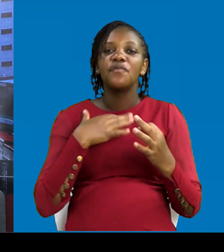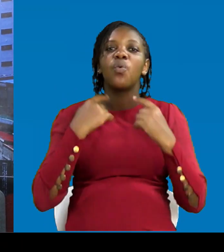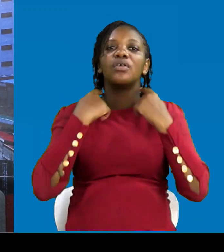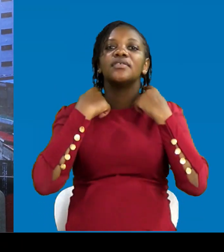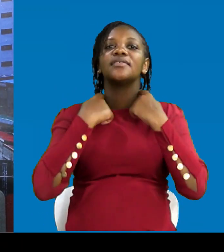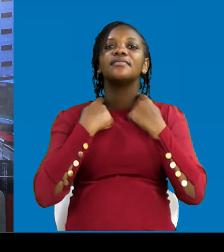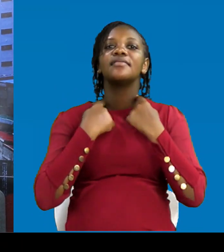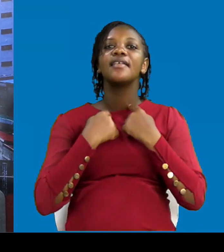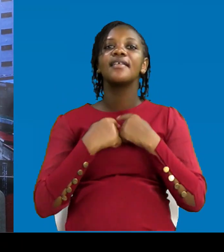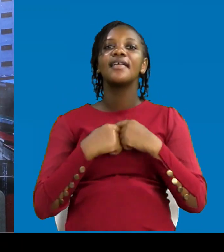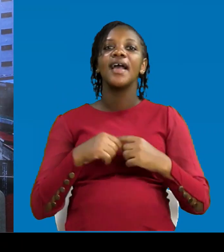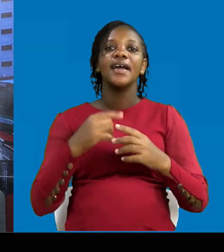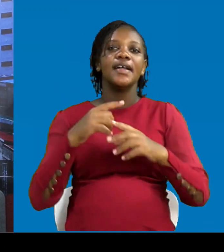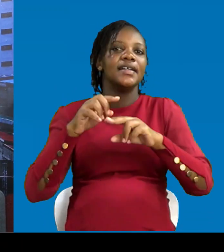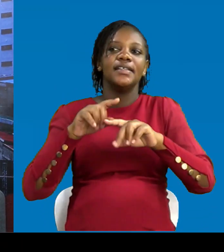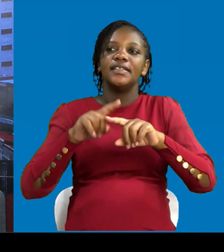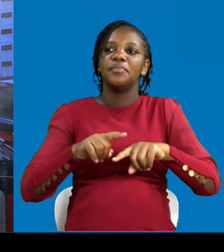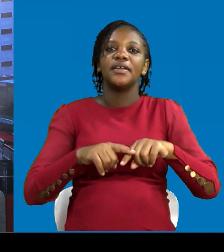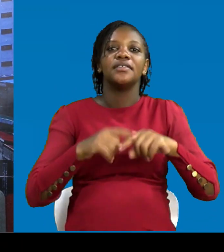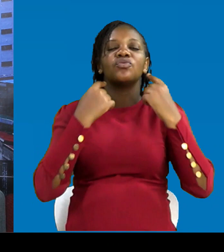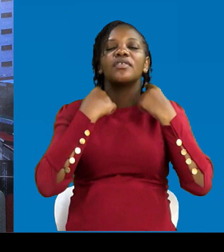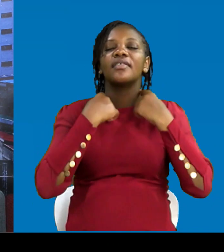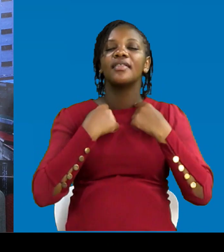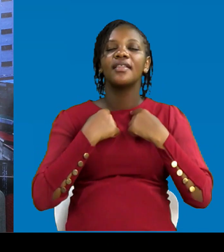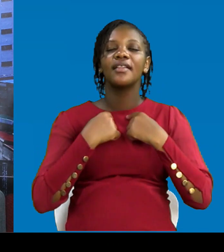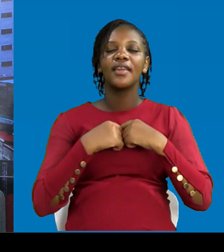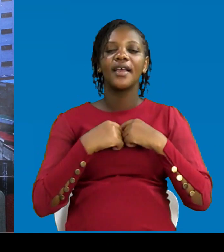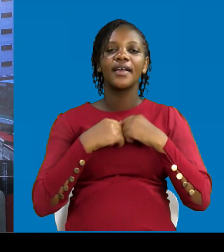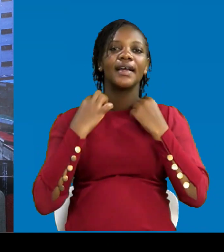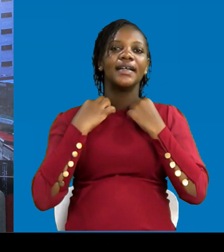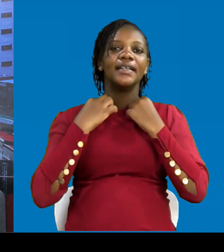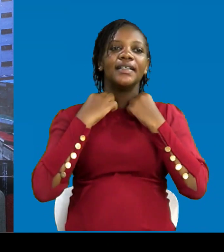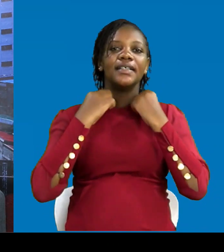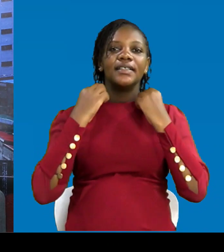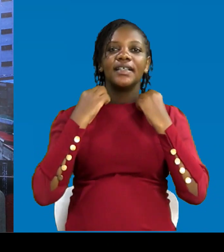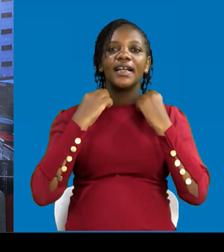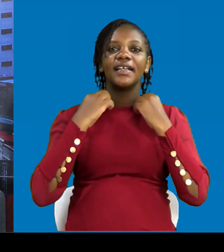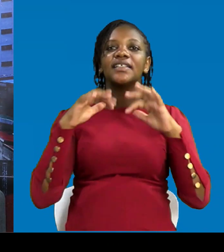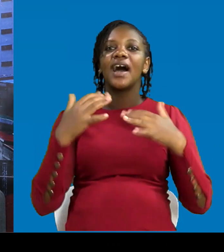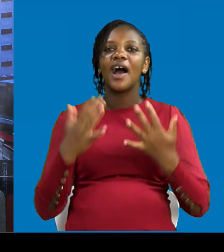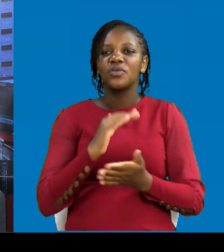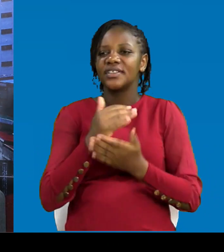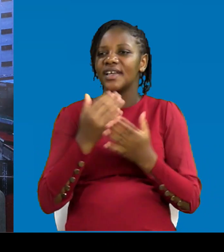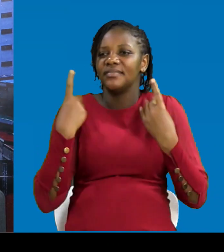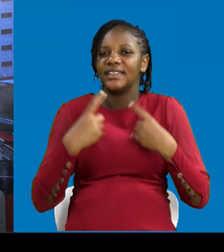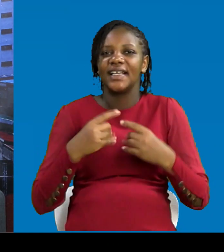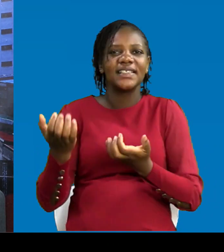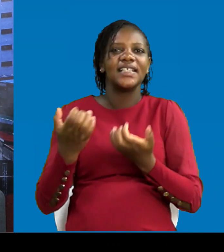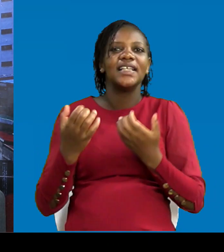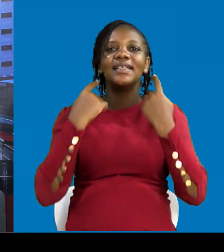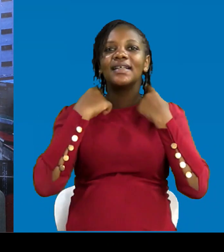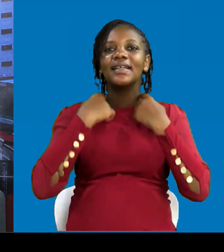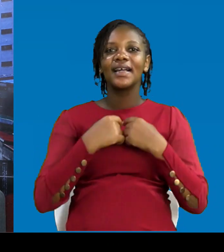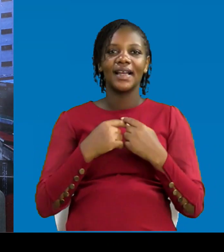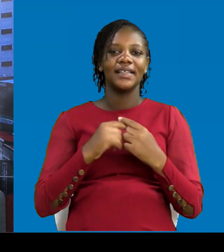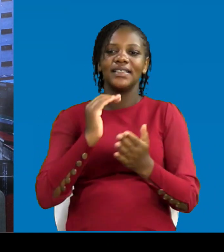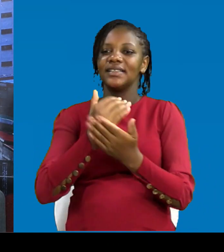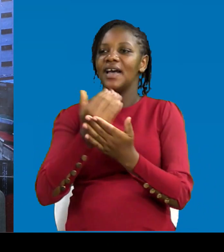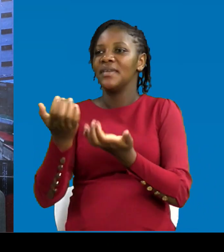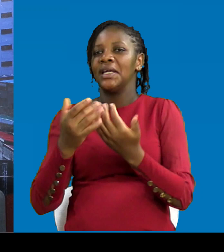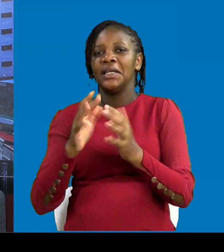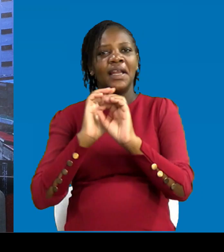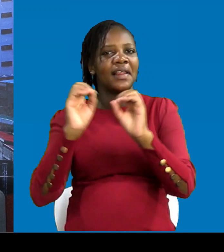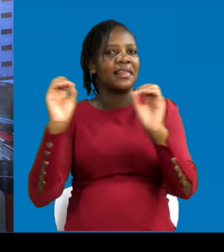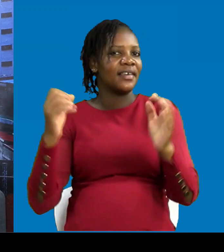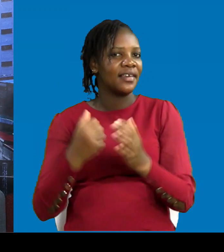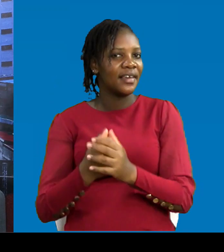depends on the neckline of the outfit. Some really don't need a necklace. Some would need a necklace. The